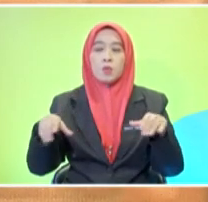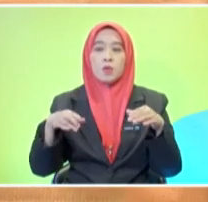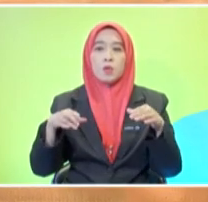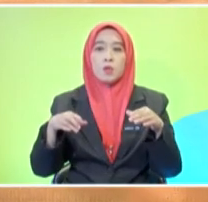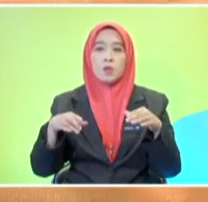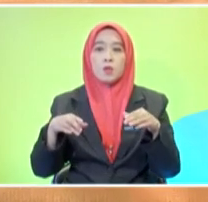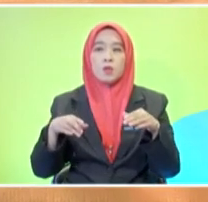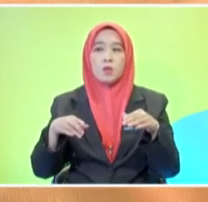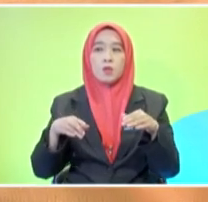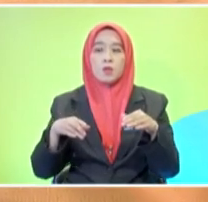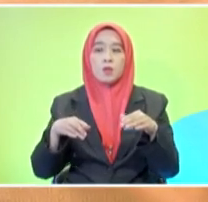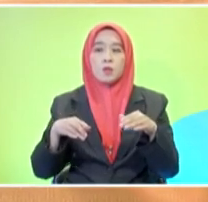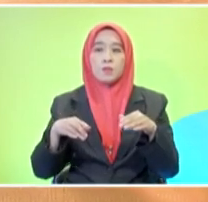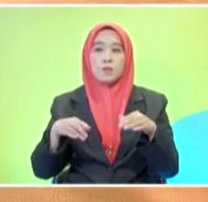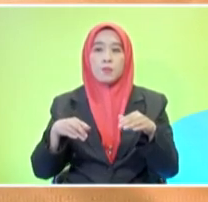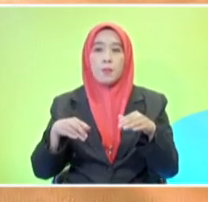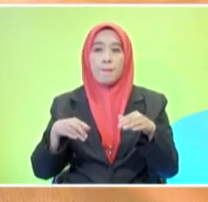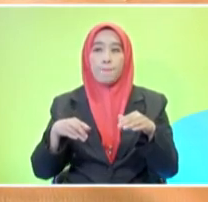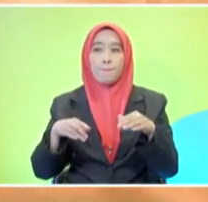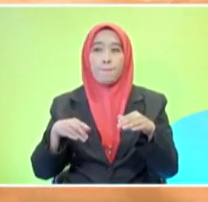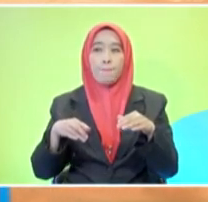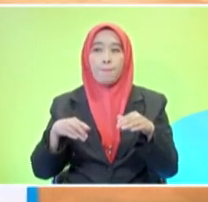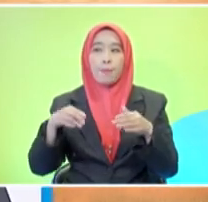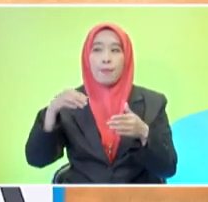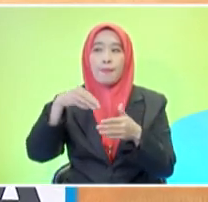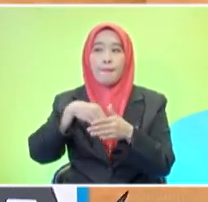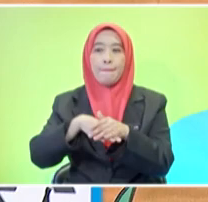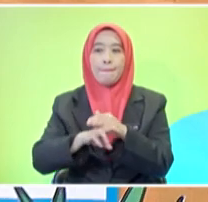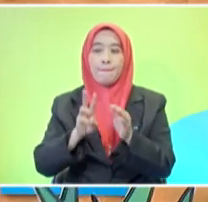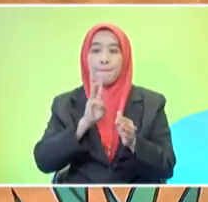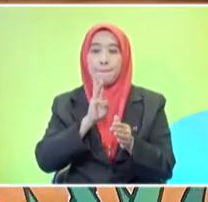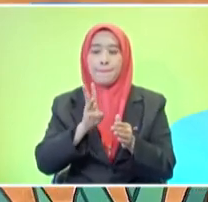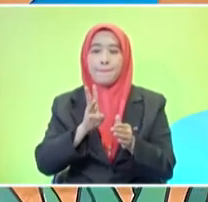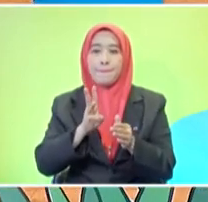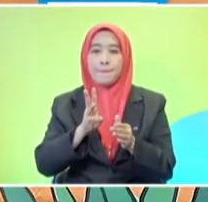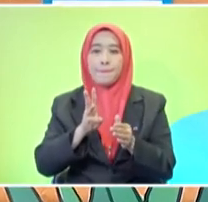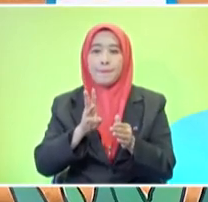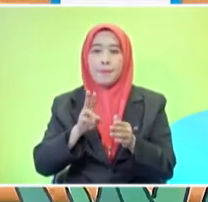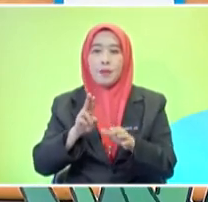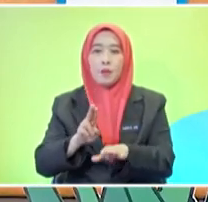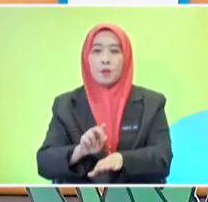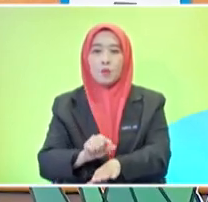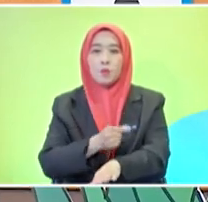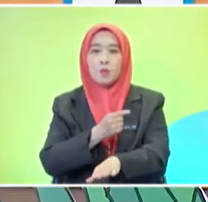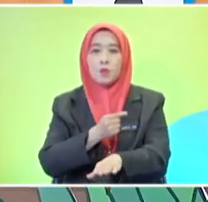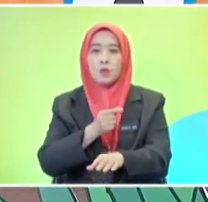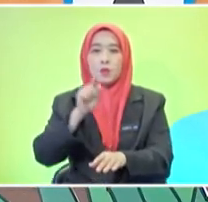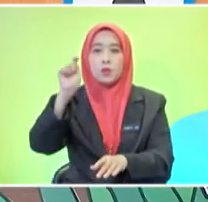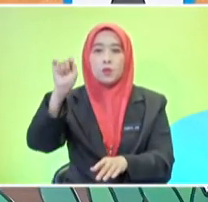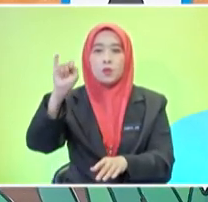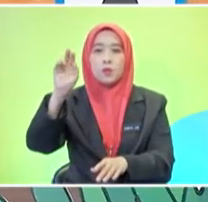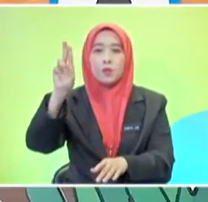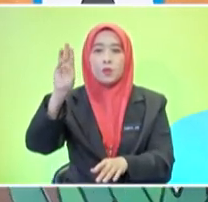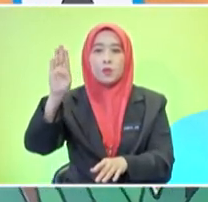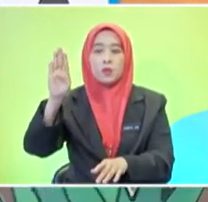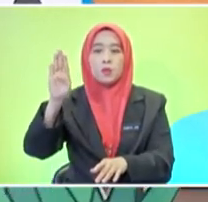suck up the water. Okay. Mm-hmm. And then using a tube. Okay. And looking